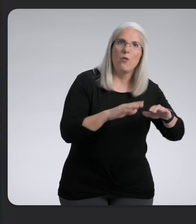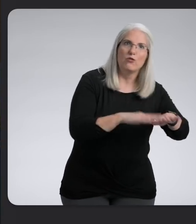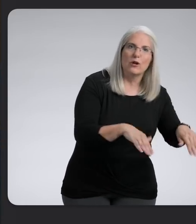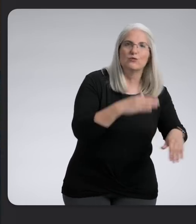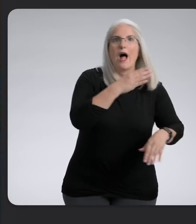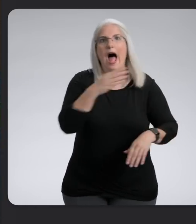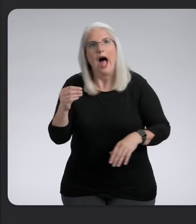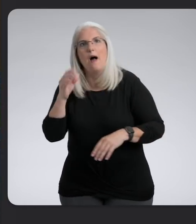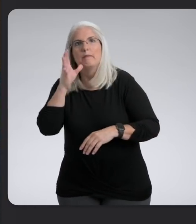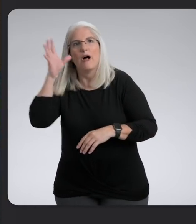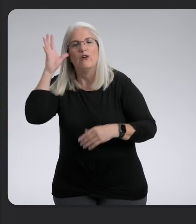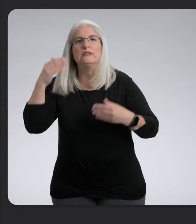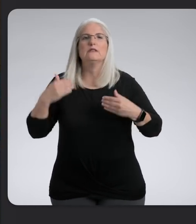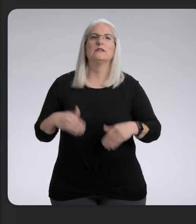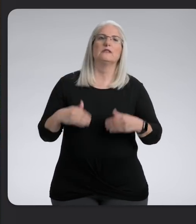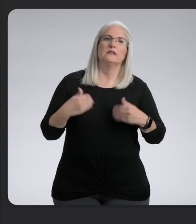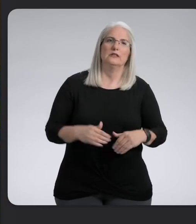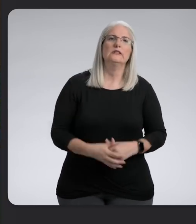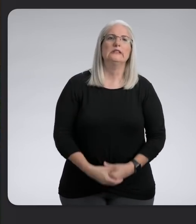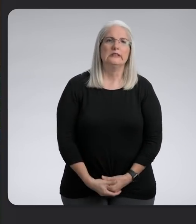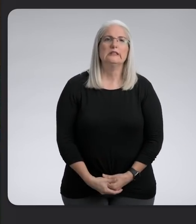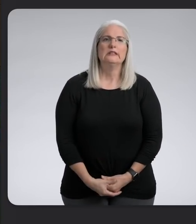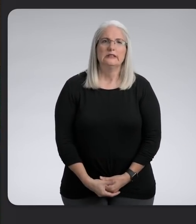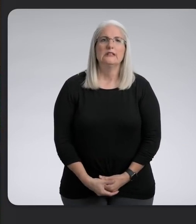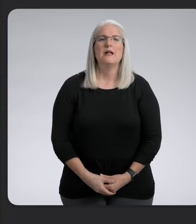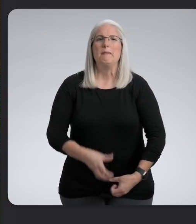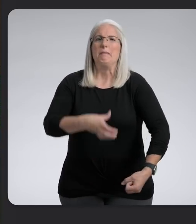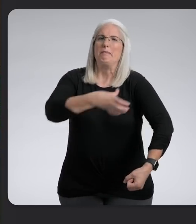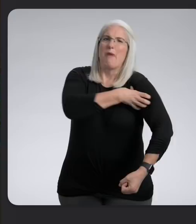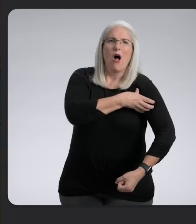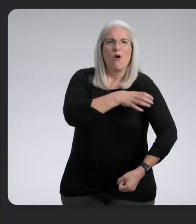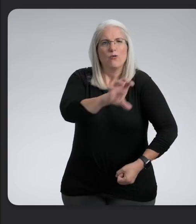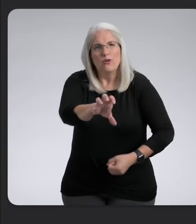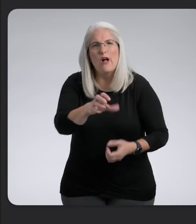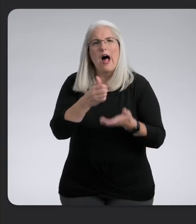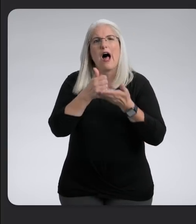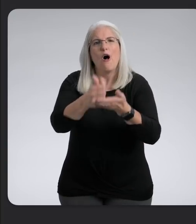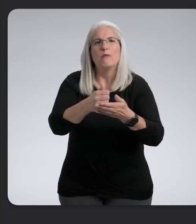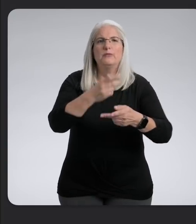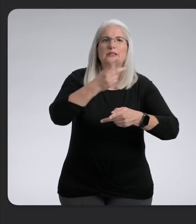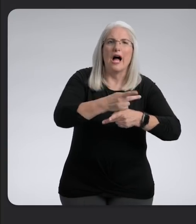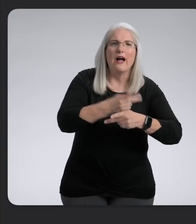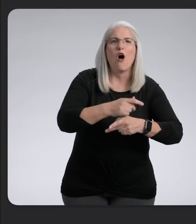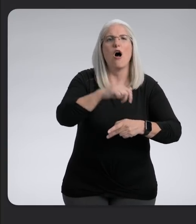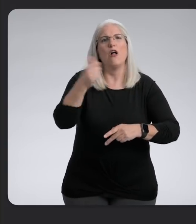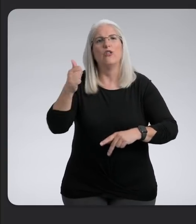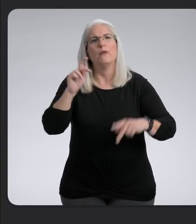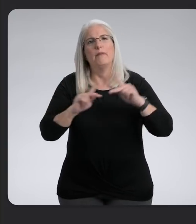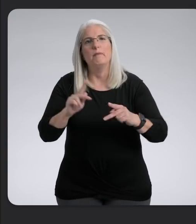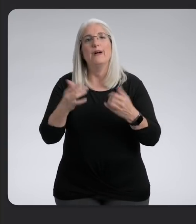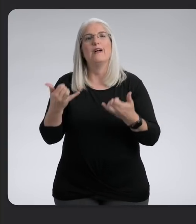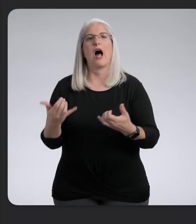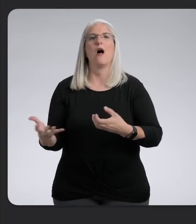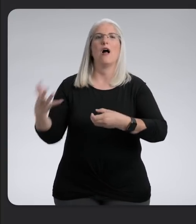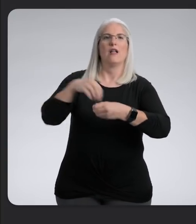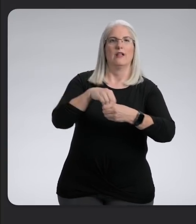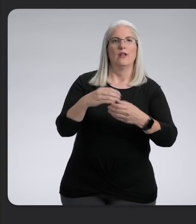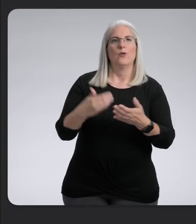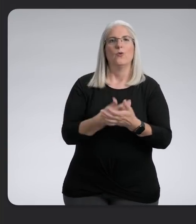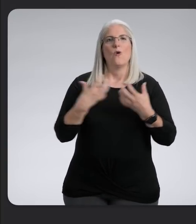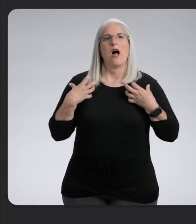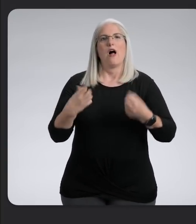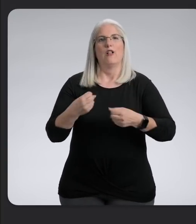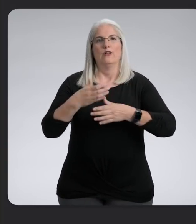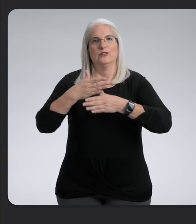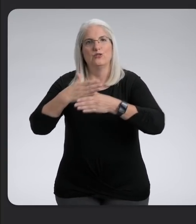above and below. To empower you to care for others, we're introducing Health Sharing, a private and secure way to